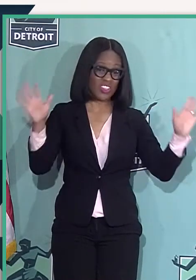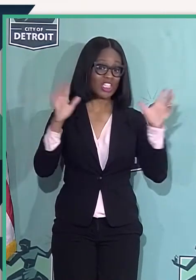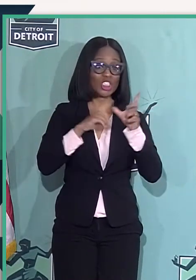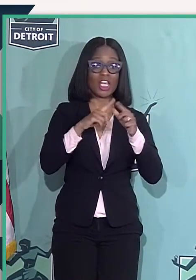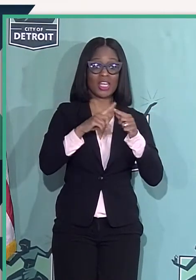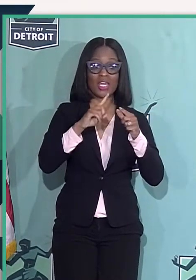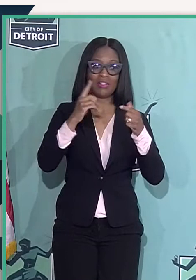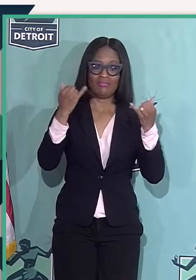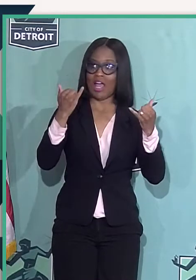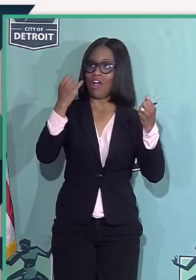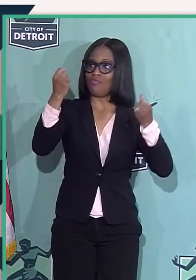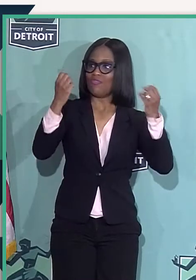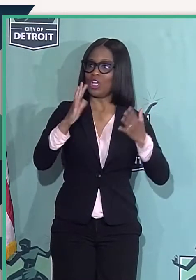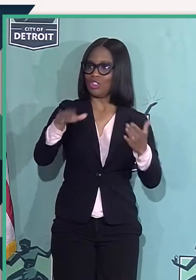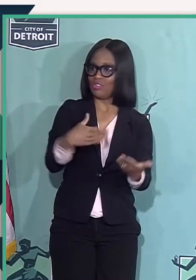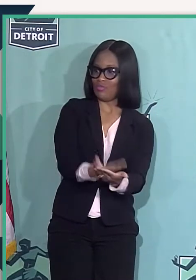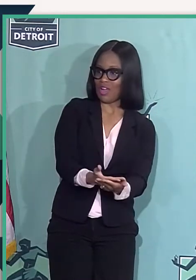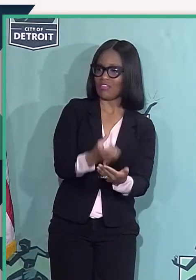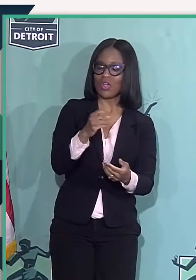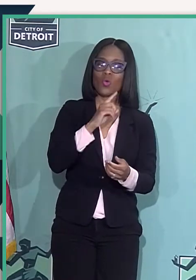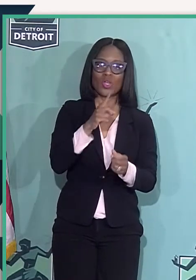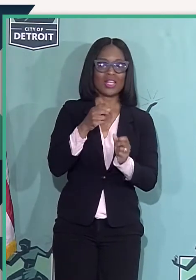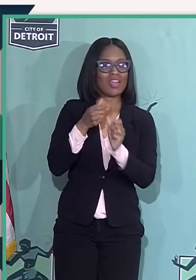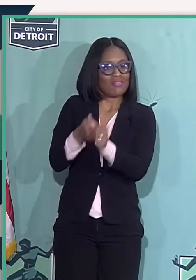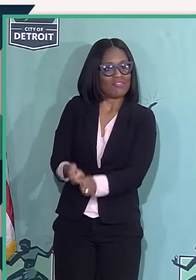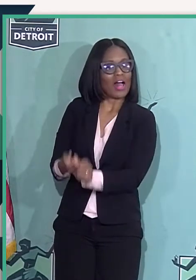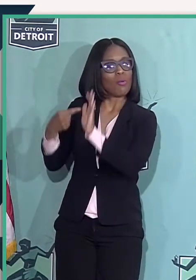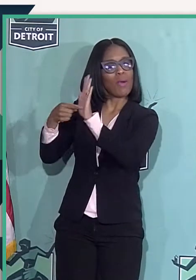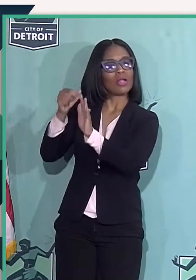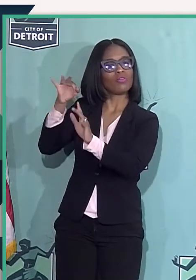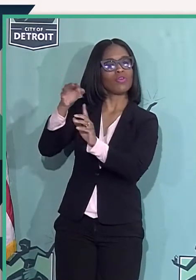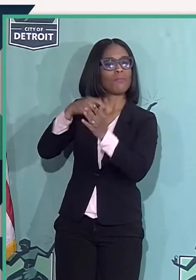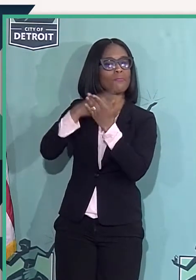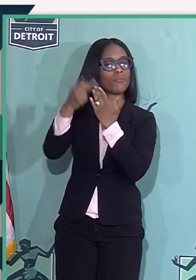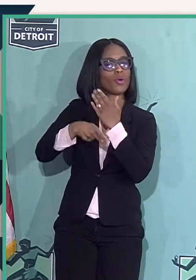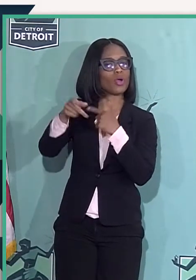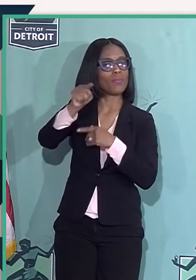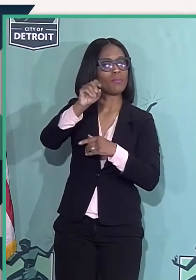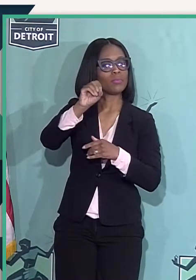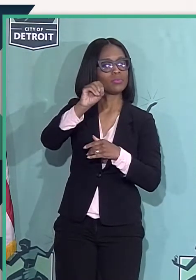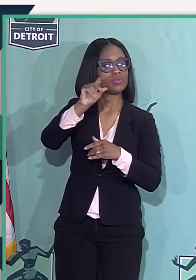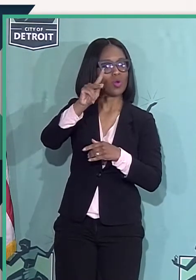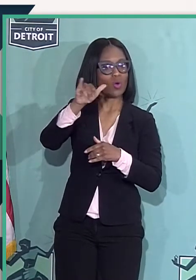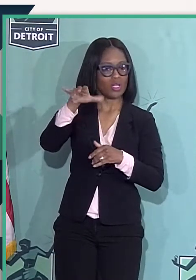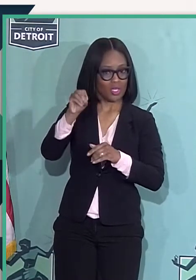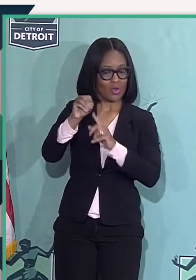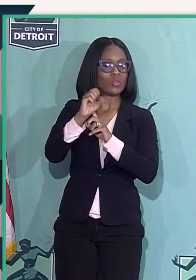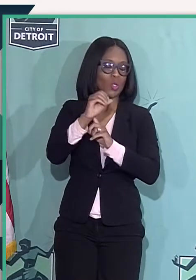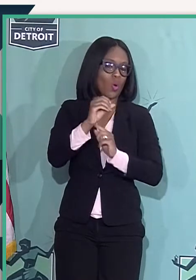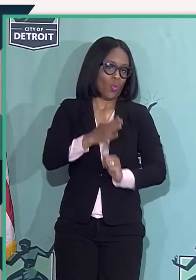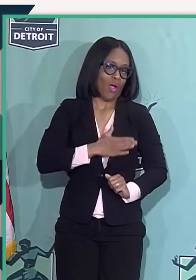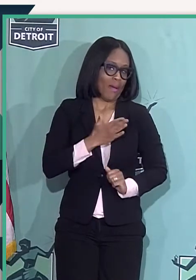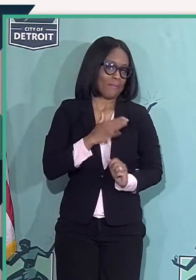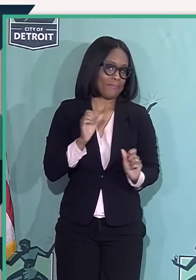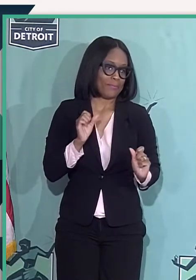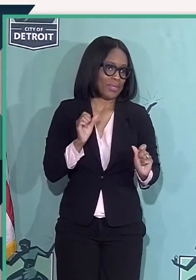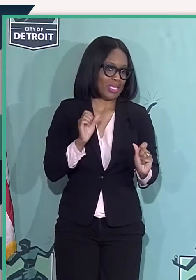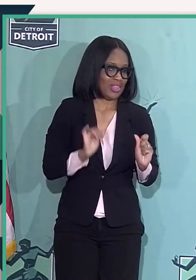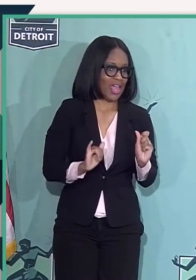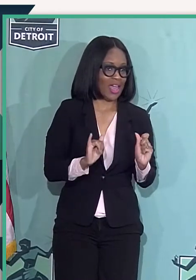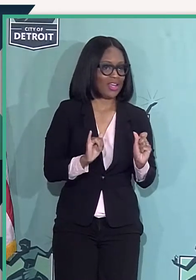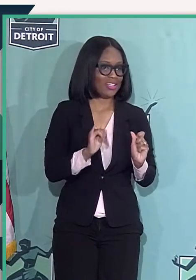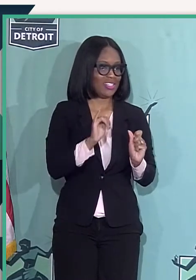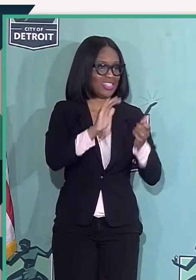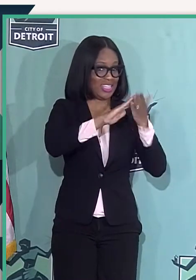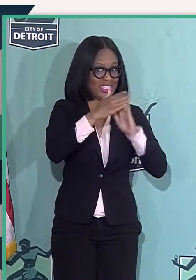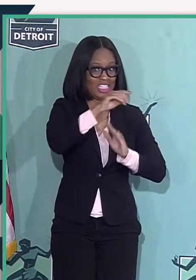vehicles are here. So it really follows the model of a program that we did in Tokyo, and we're so happy to be able to, so happy that the